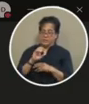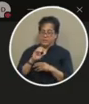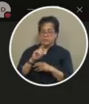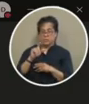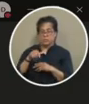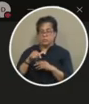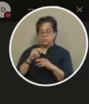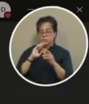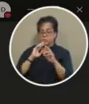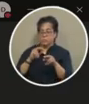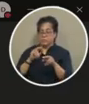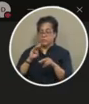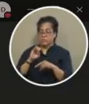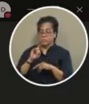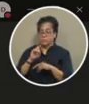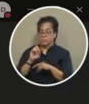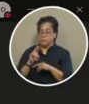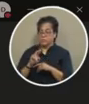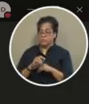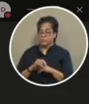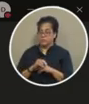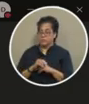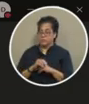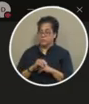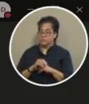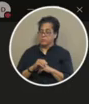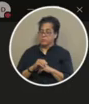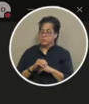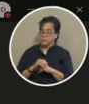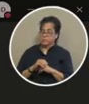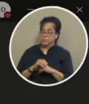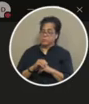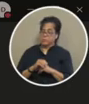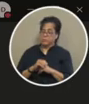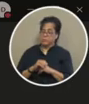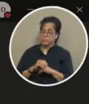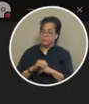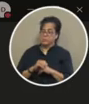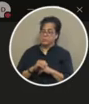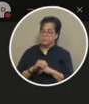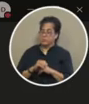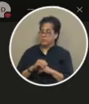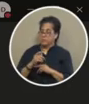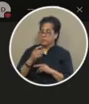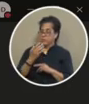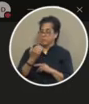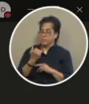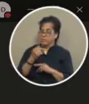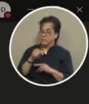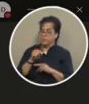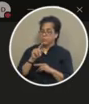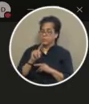lowest responsible bidder. Okay, 15.1.